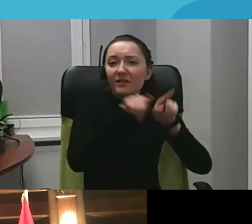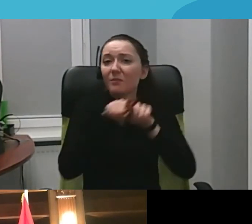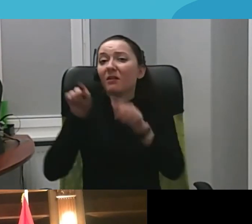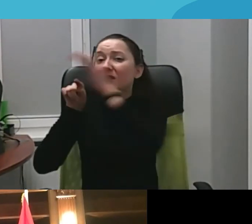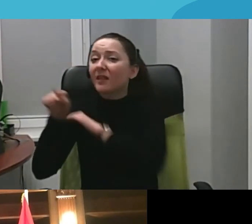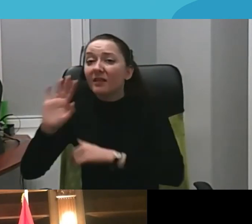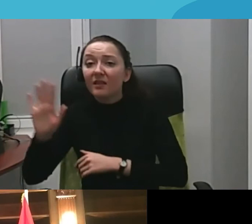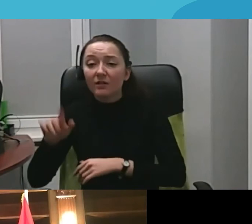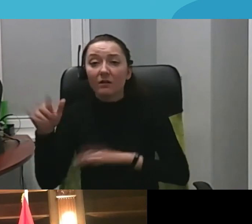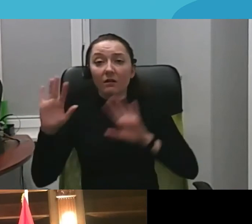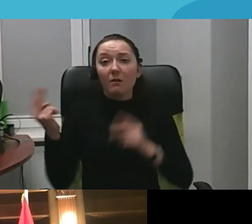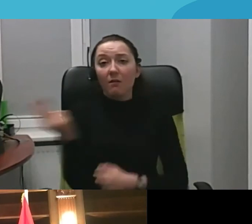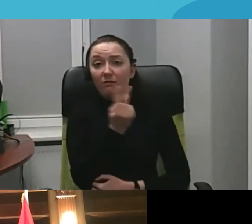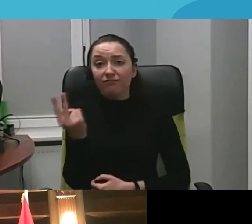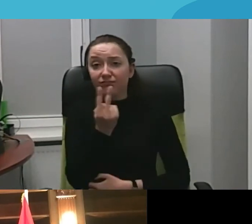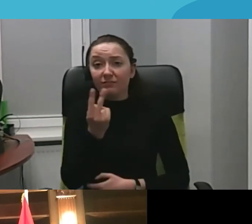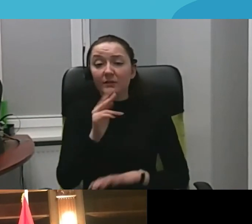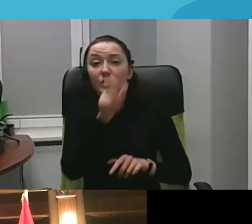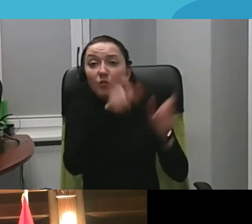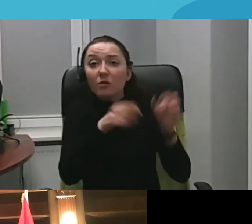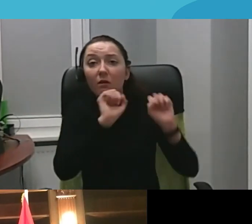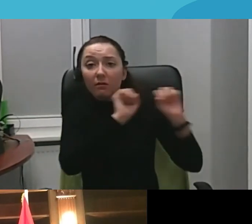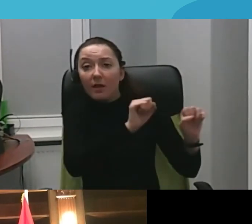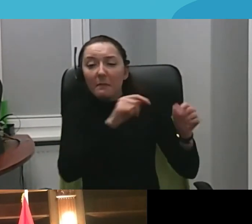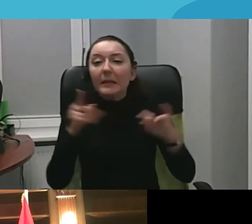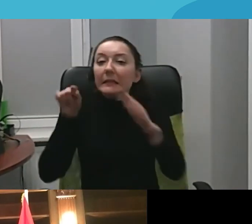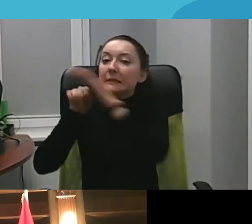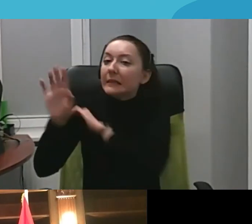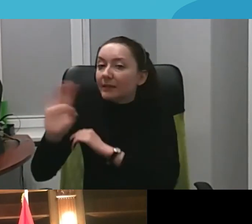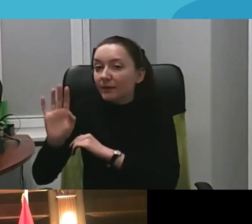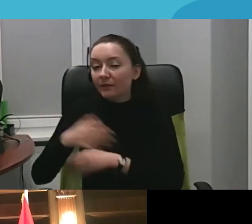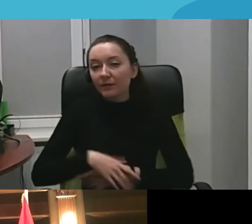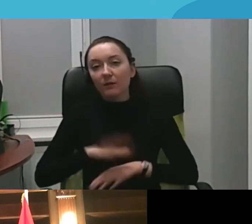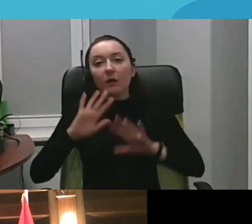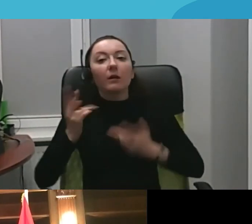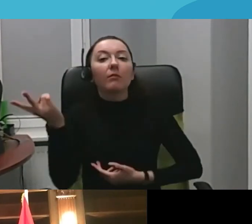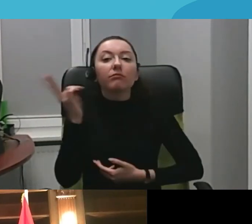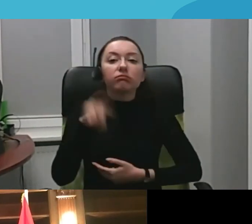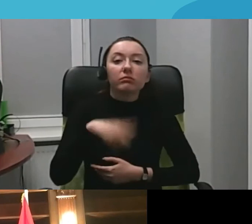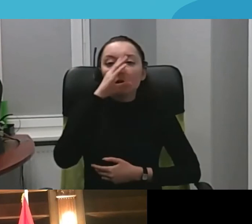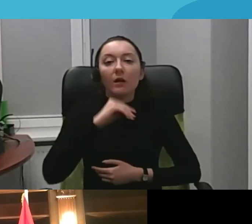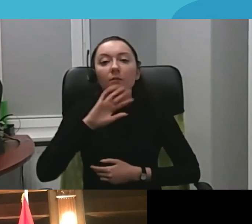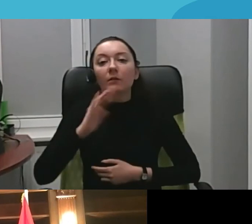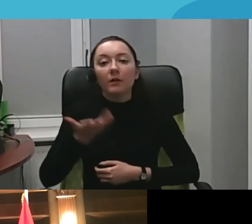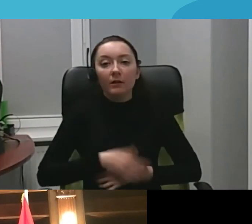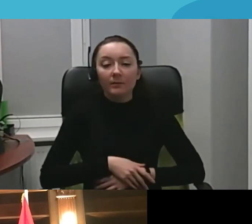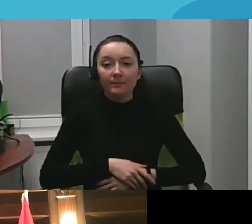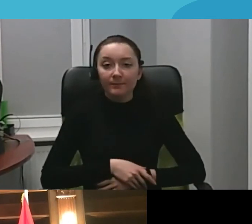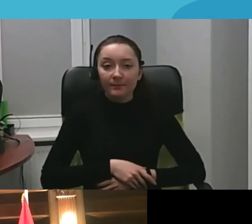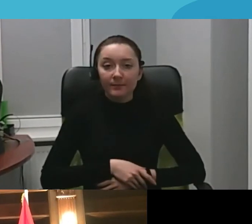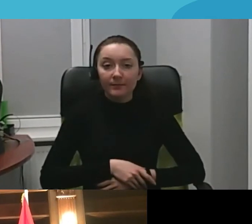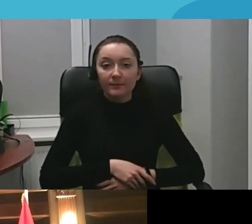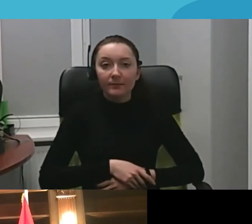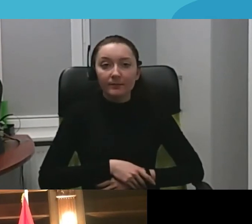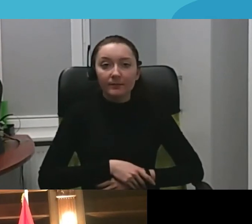are not interfering, and especially, which is a very complicated case in the